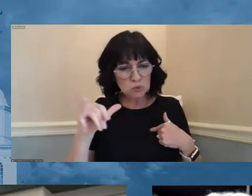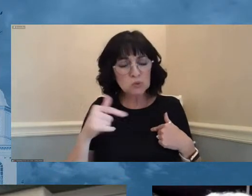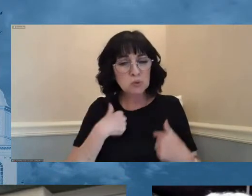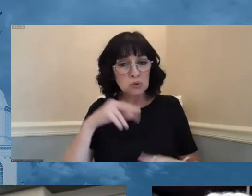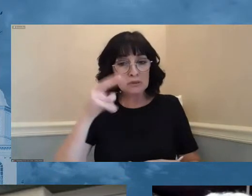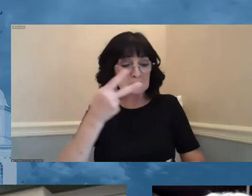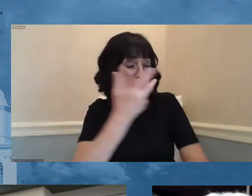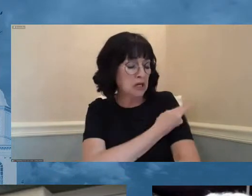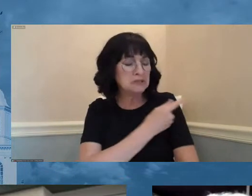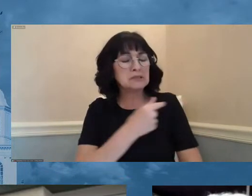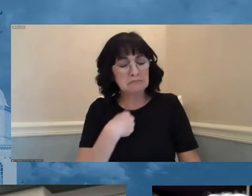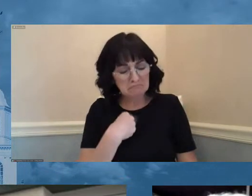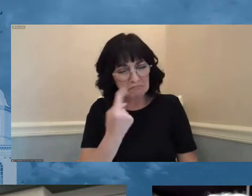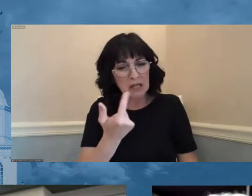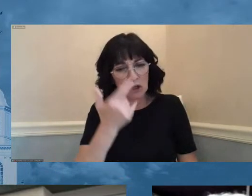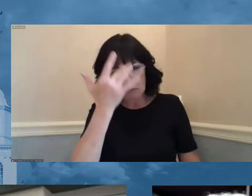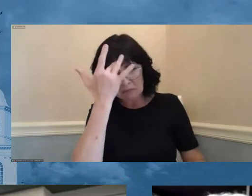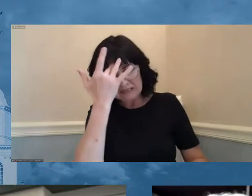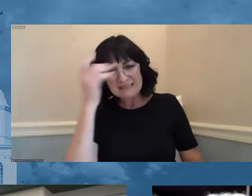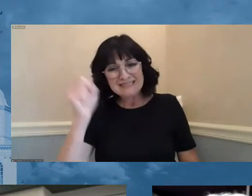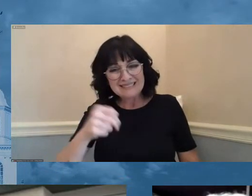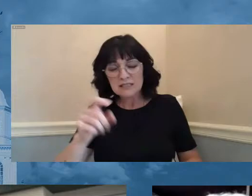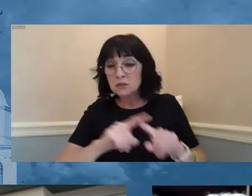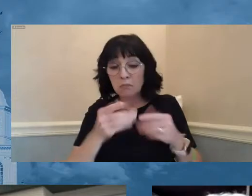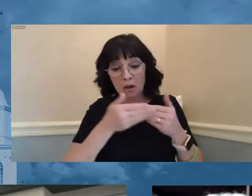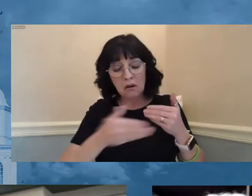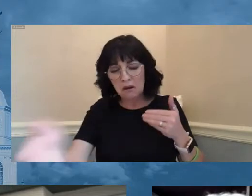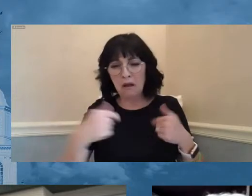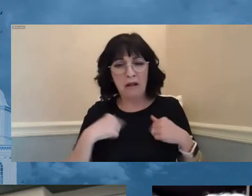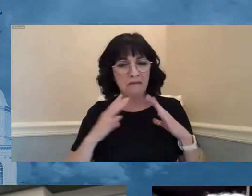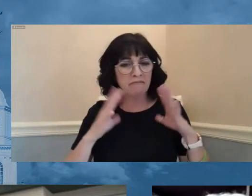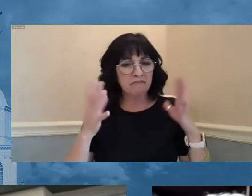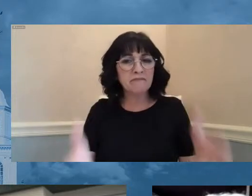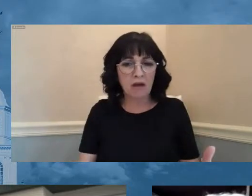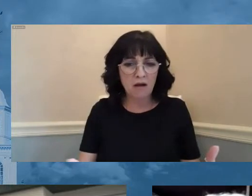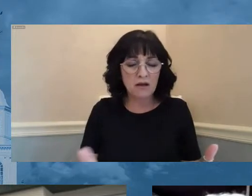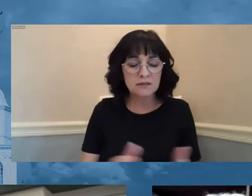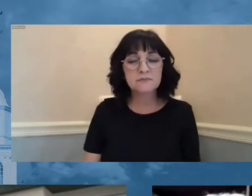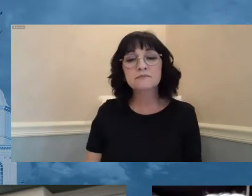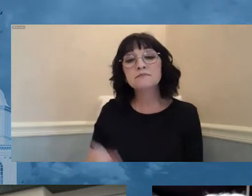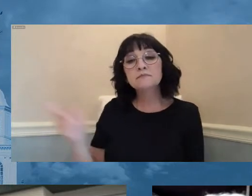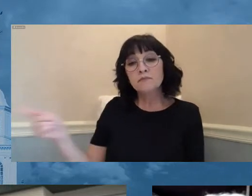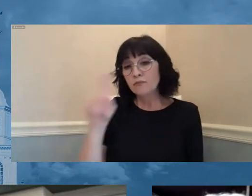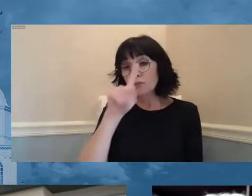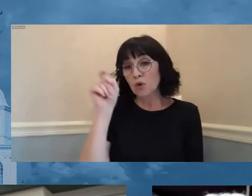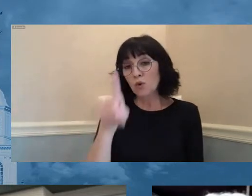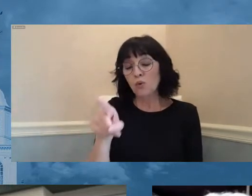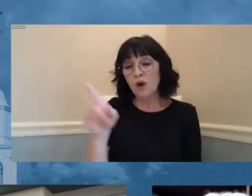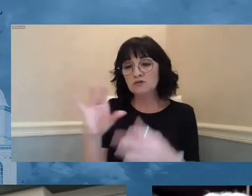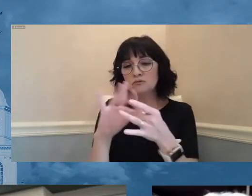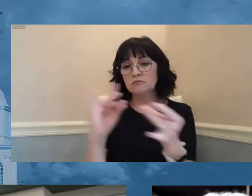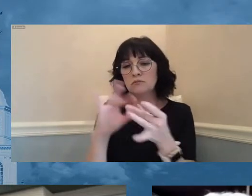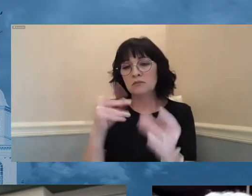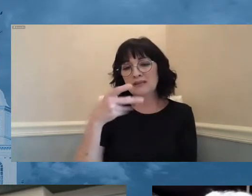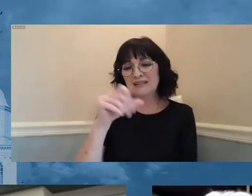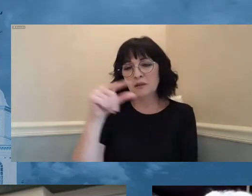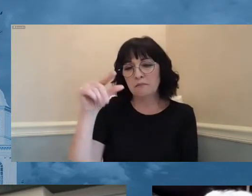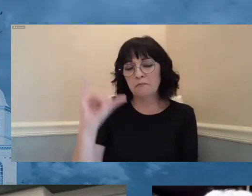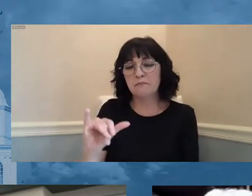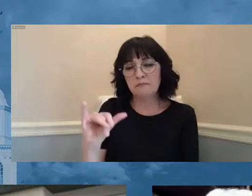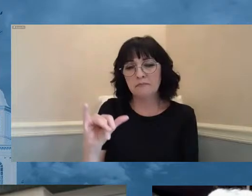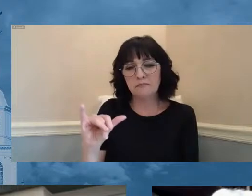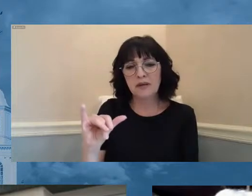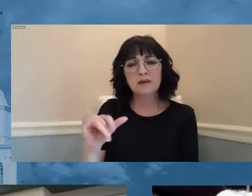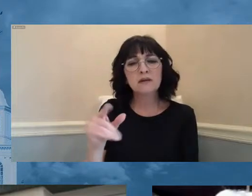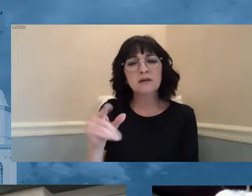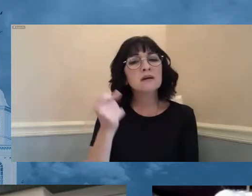question, general vaccine question that we're going to take, and then we have a couple questions about schools and economic restrictions. This one's from Peggy. How long does the